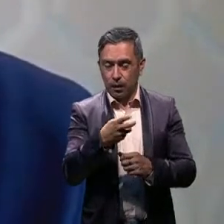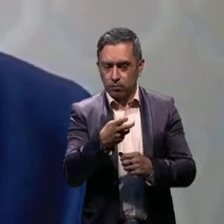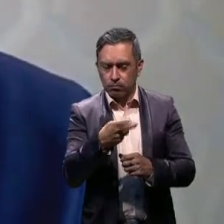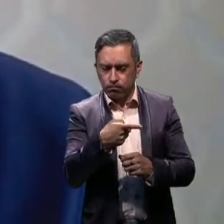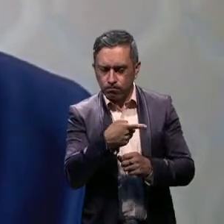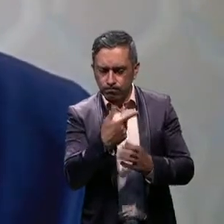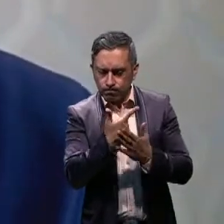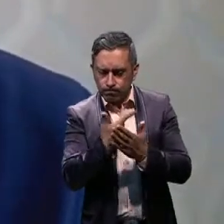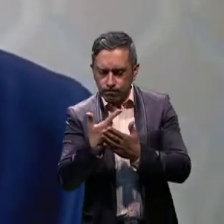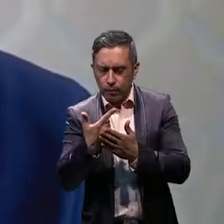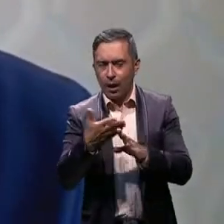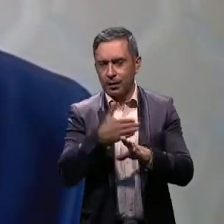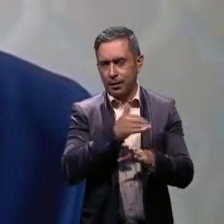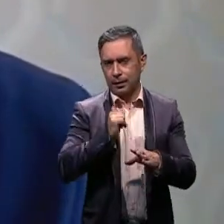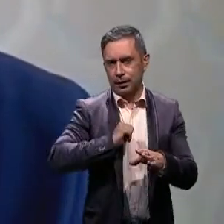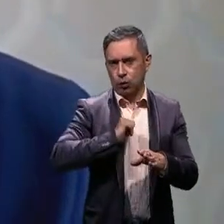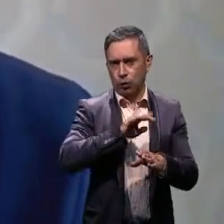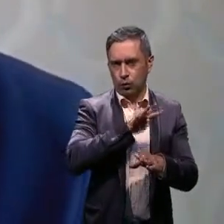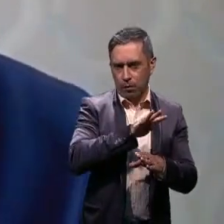those electoral